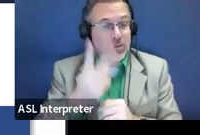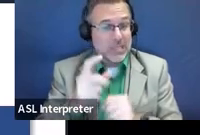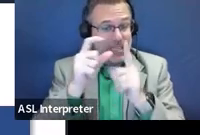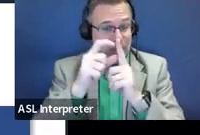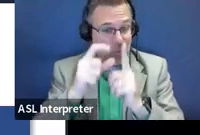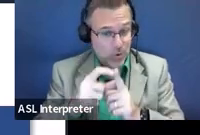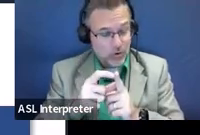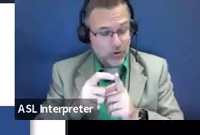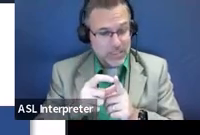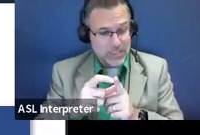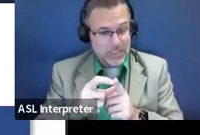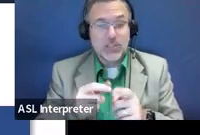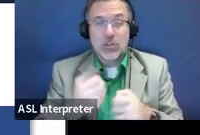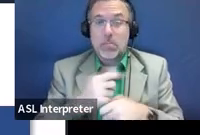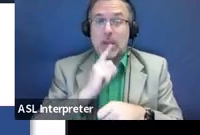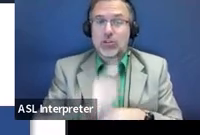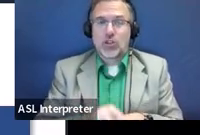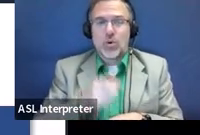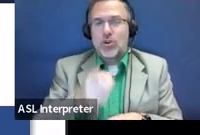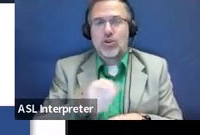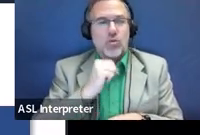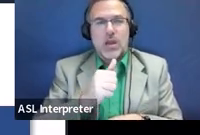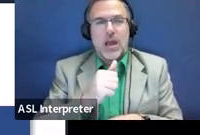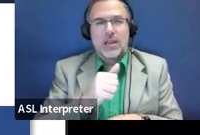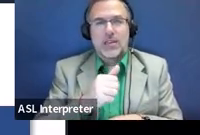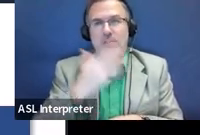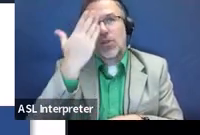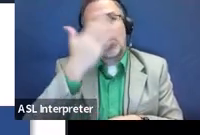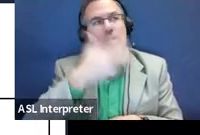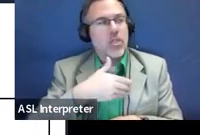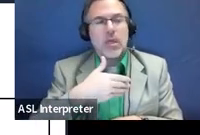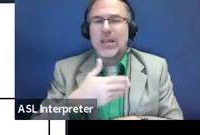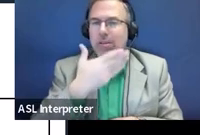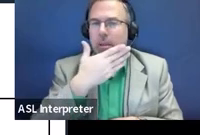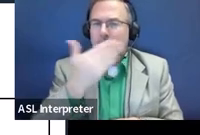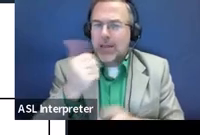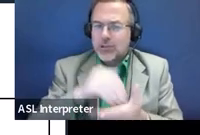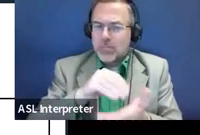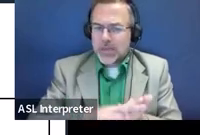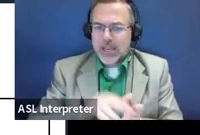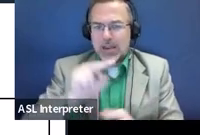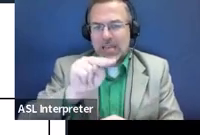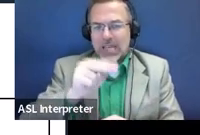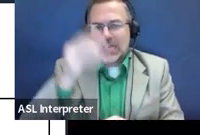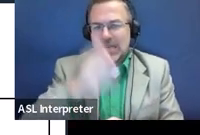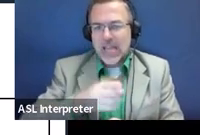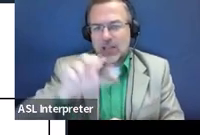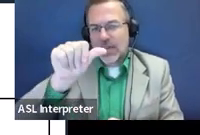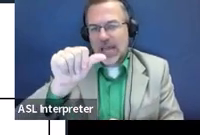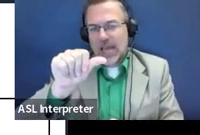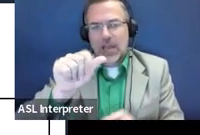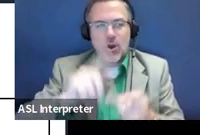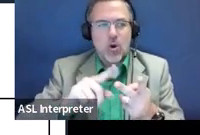wasn't completely overlooked. I think that's why we like to see NA or none at this time.